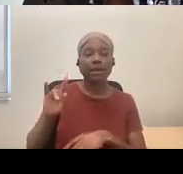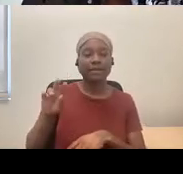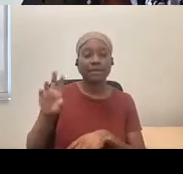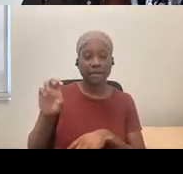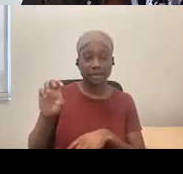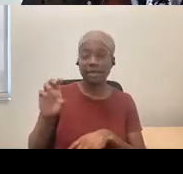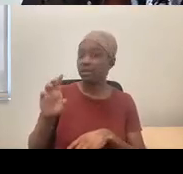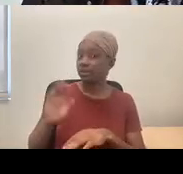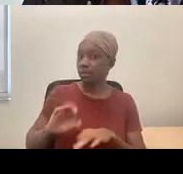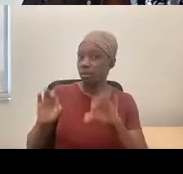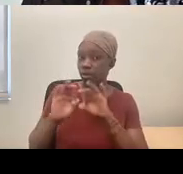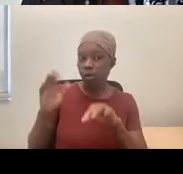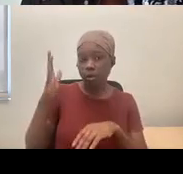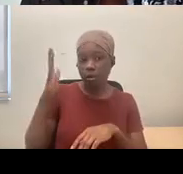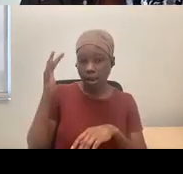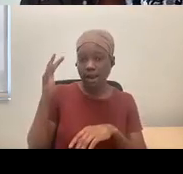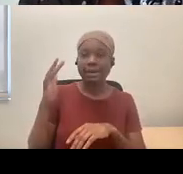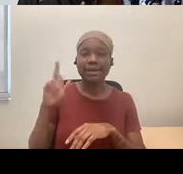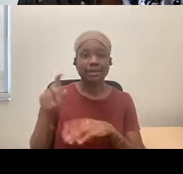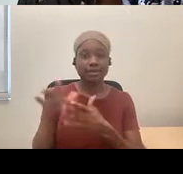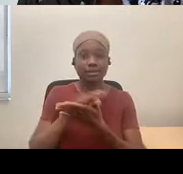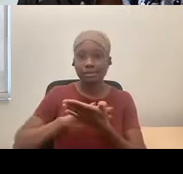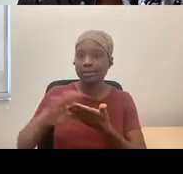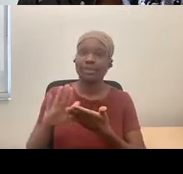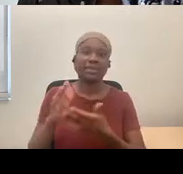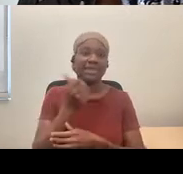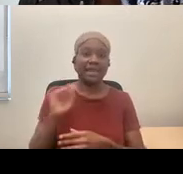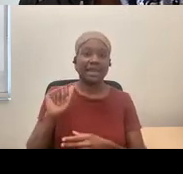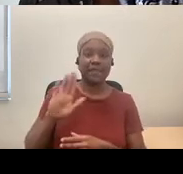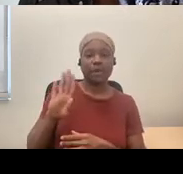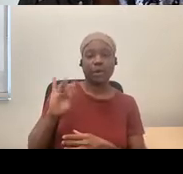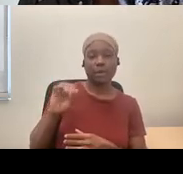off any of your biometric data.